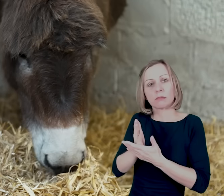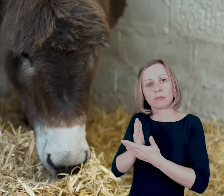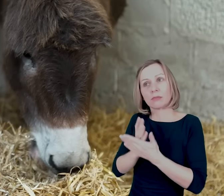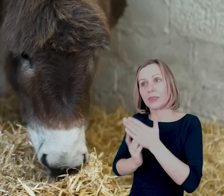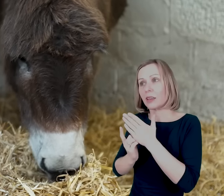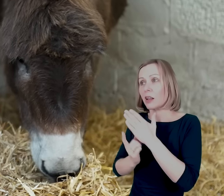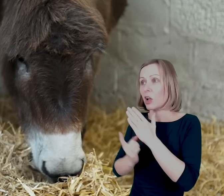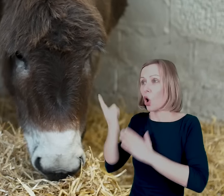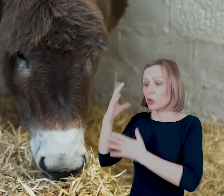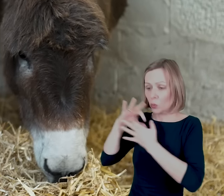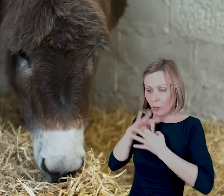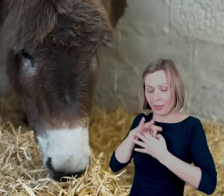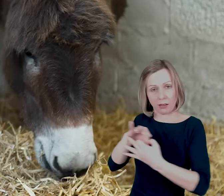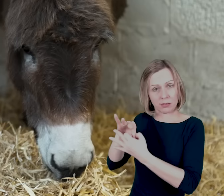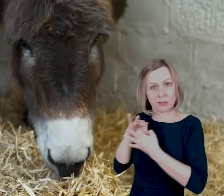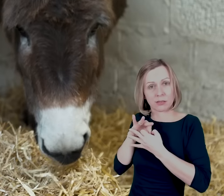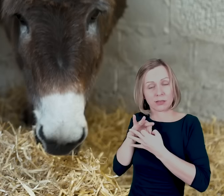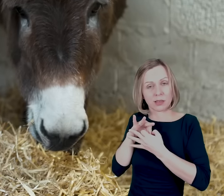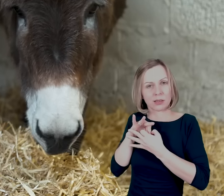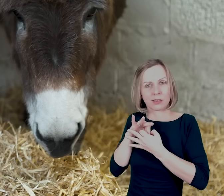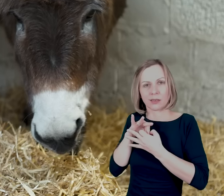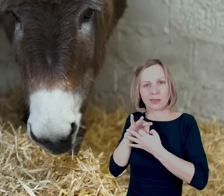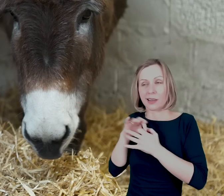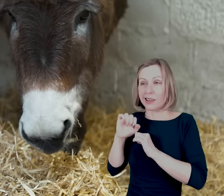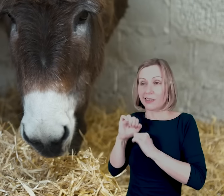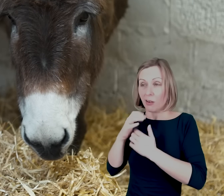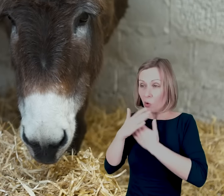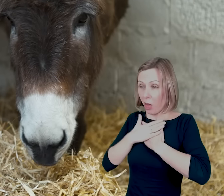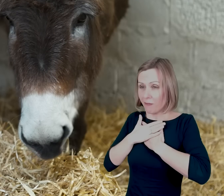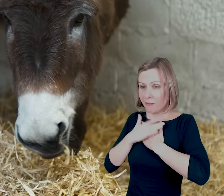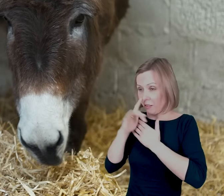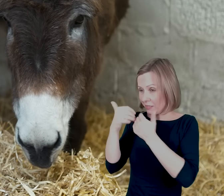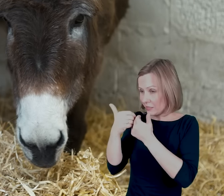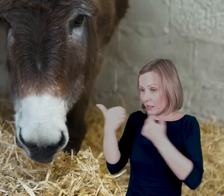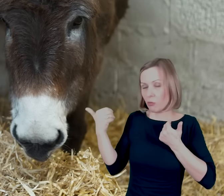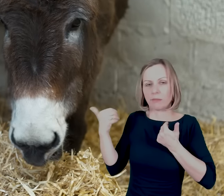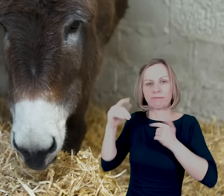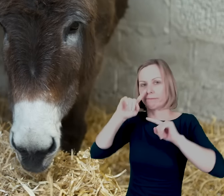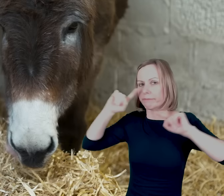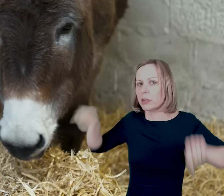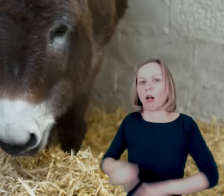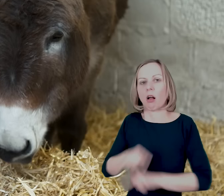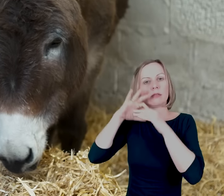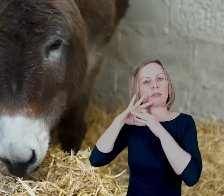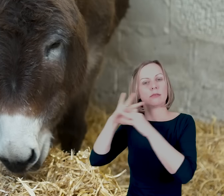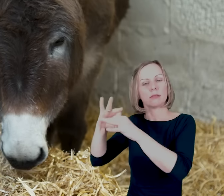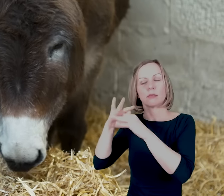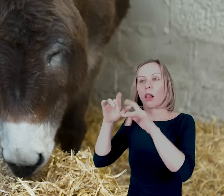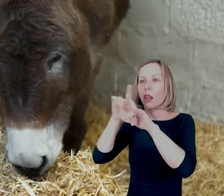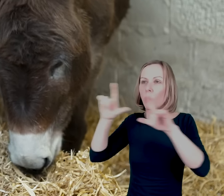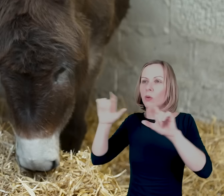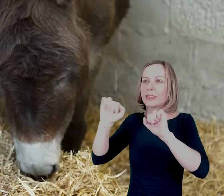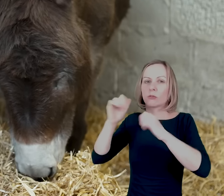God with us, and nothing can separate us from the love of God. Lord, in your